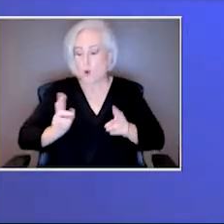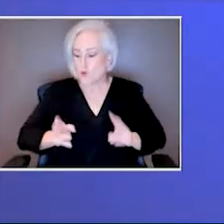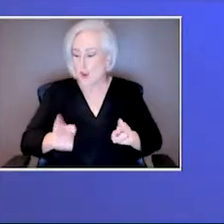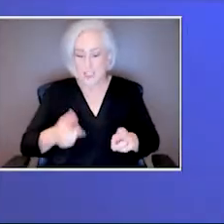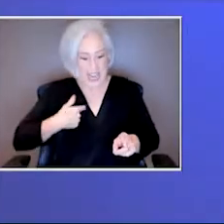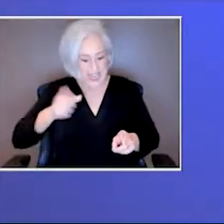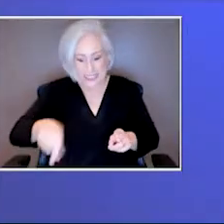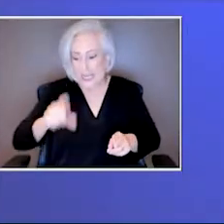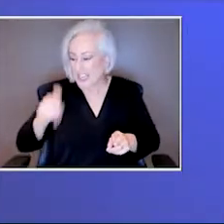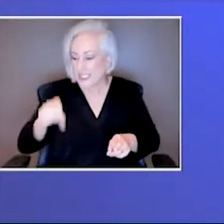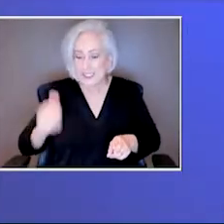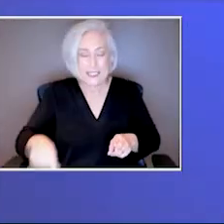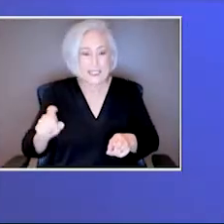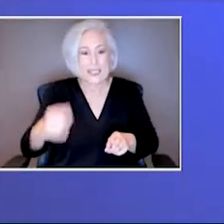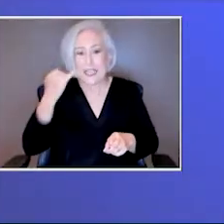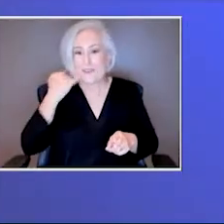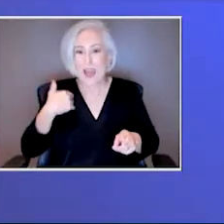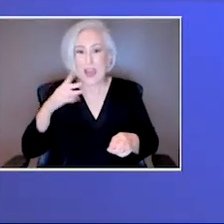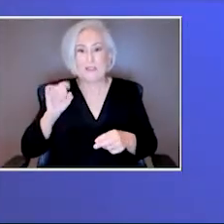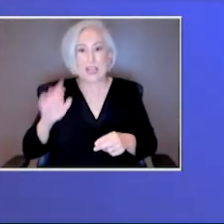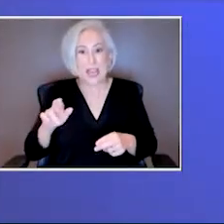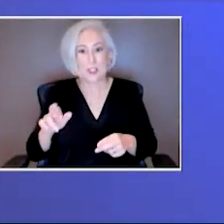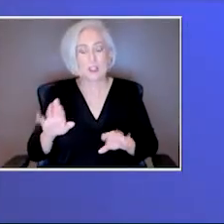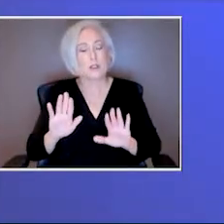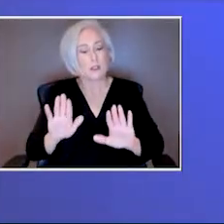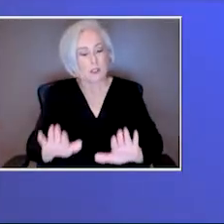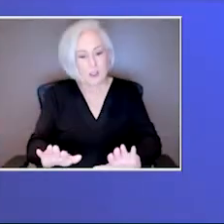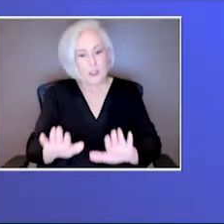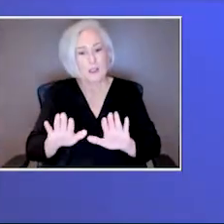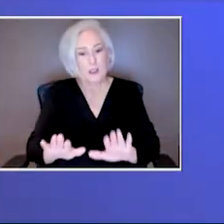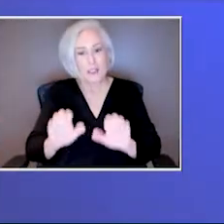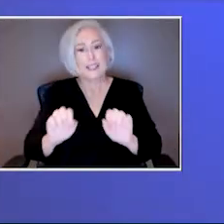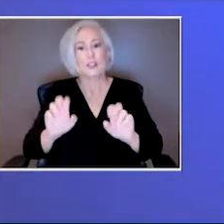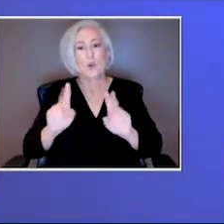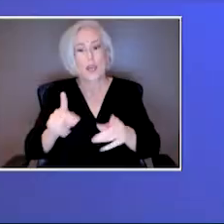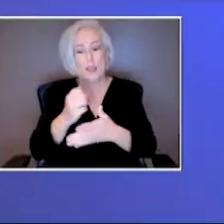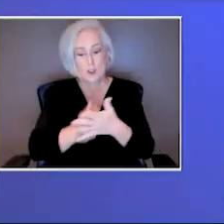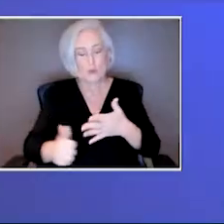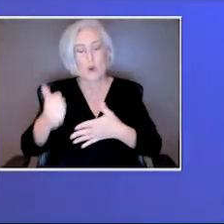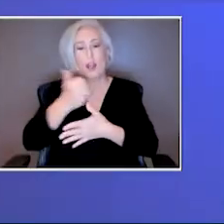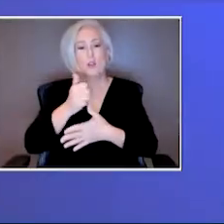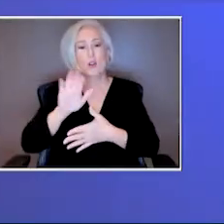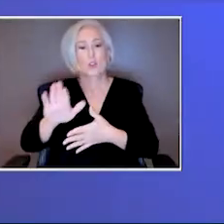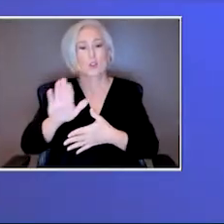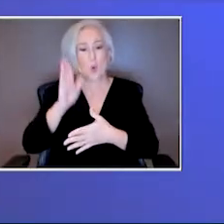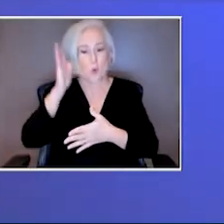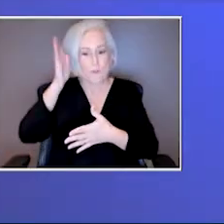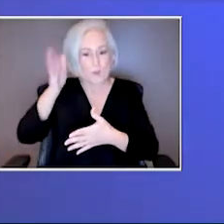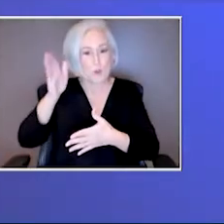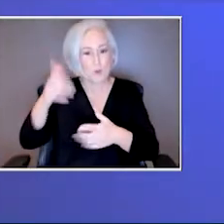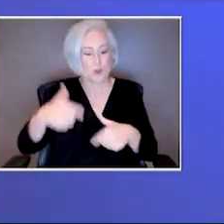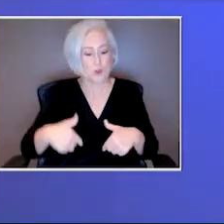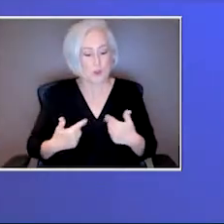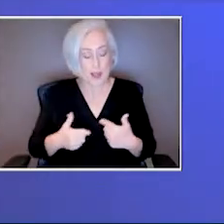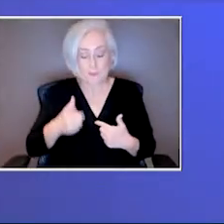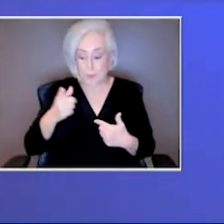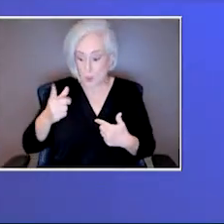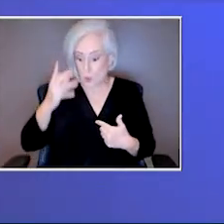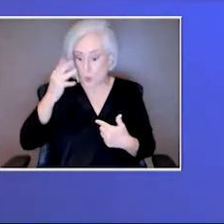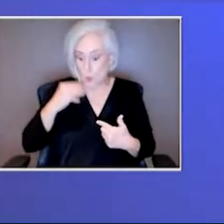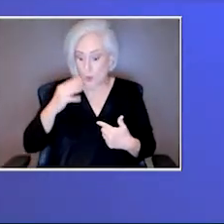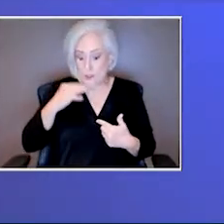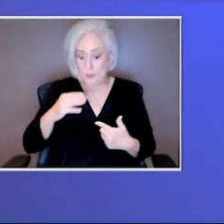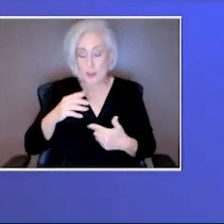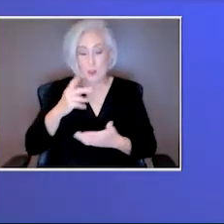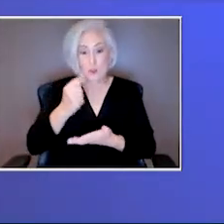And it's reassurance that it's okay to prioritize your future life. You're going through all this treatment so you can keep living. And what's going to help you